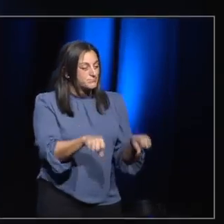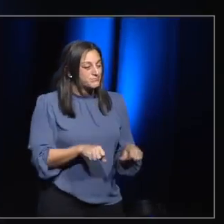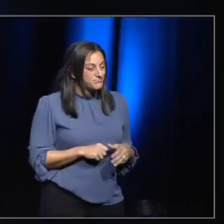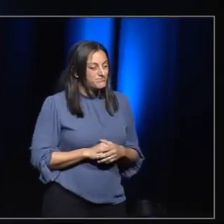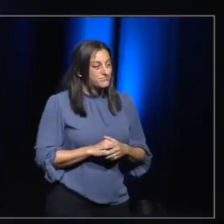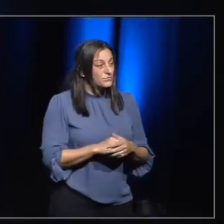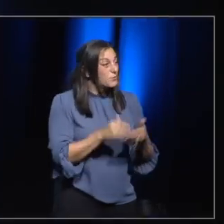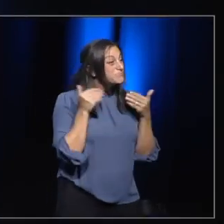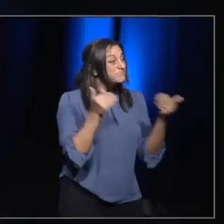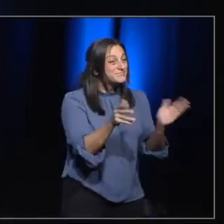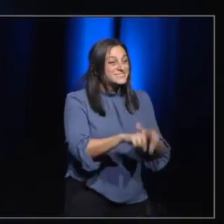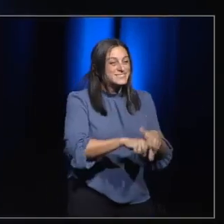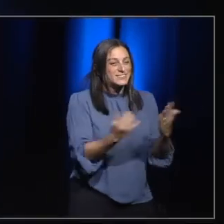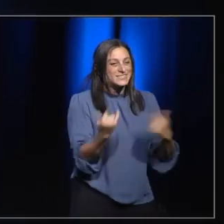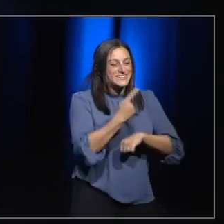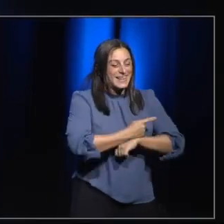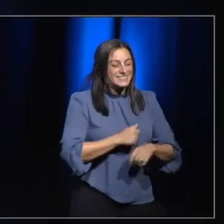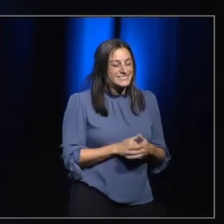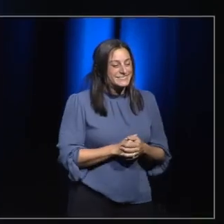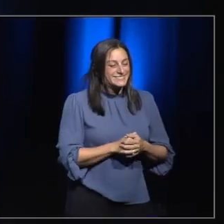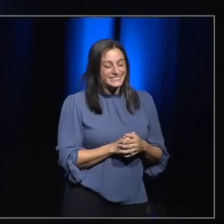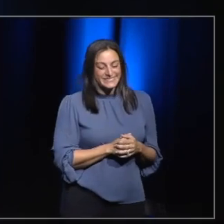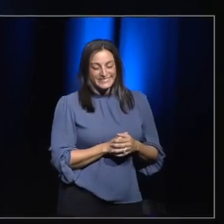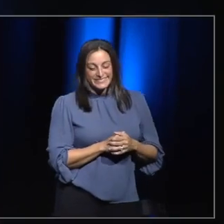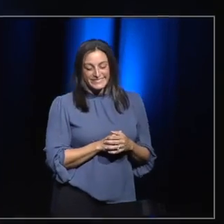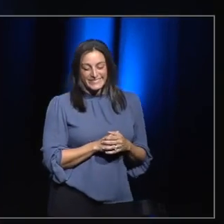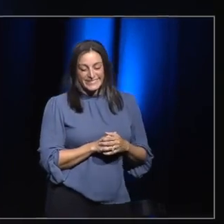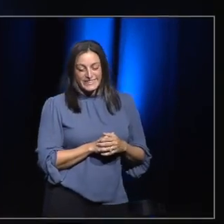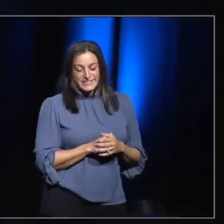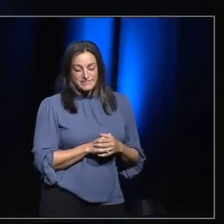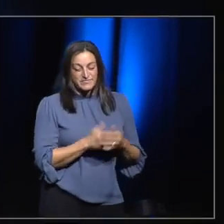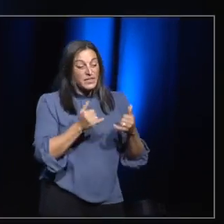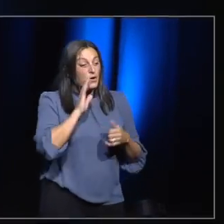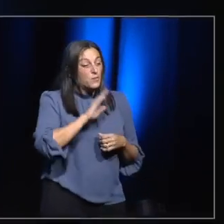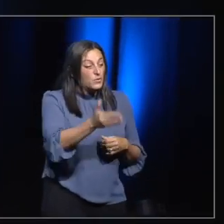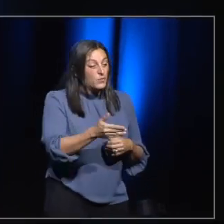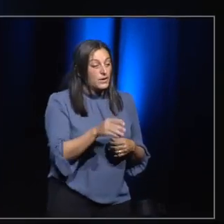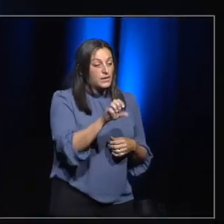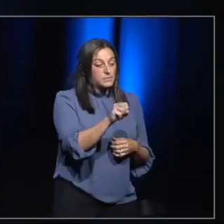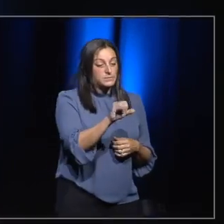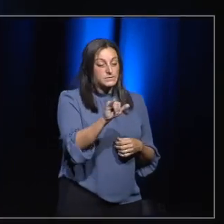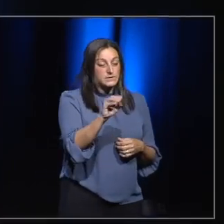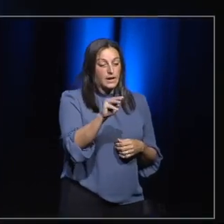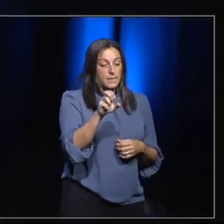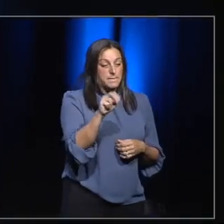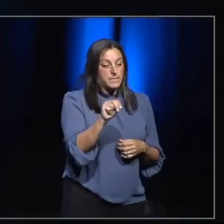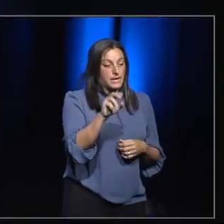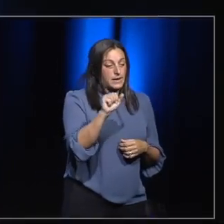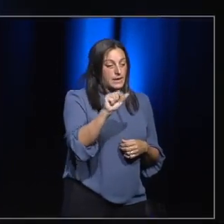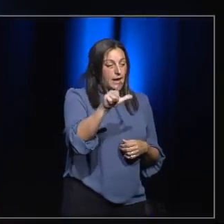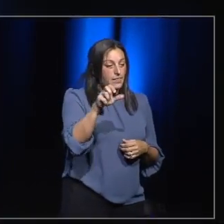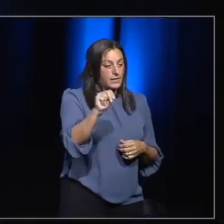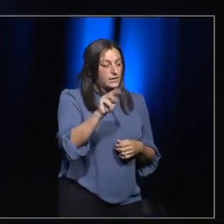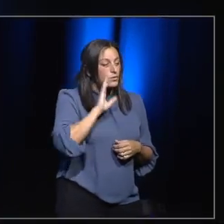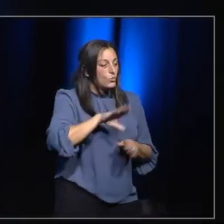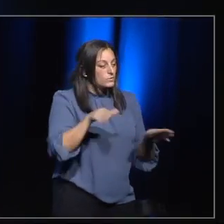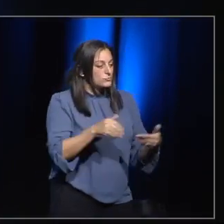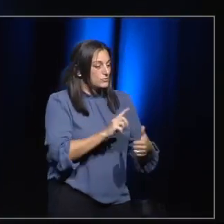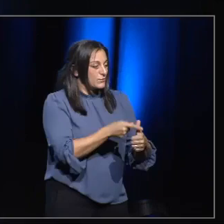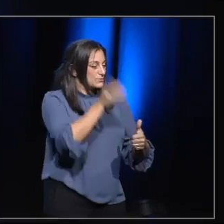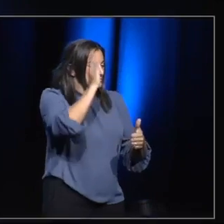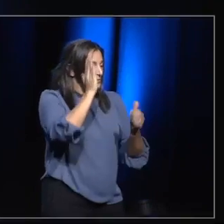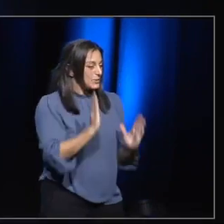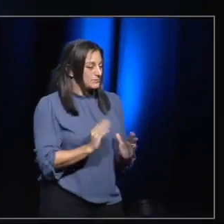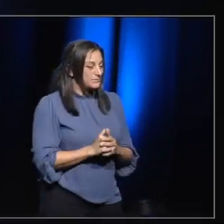let's start the day. I'd like to now welcome Simon Allens, who will be introducing our first plenary for the day.